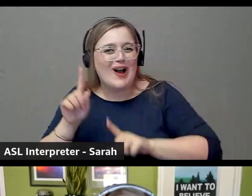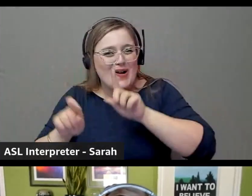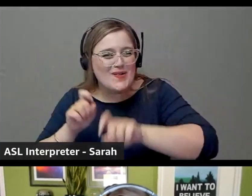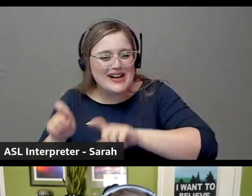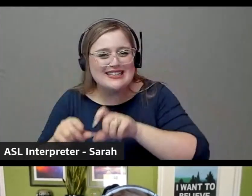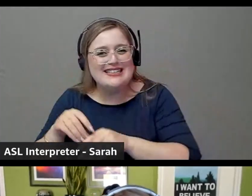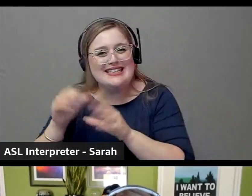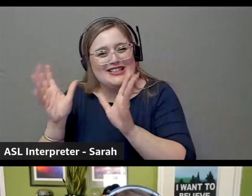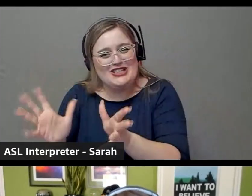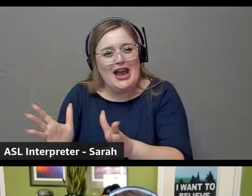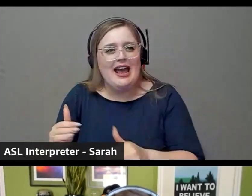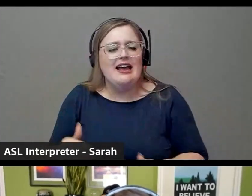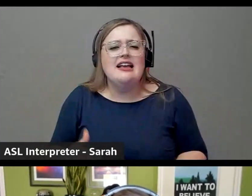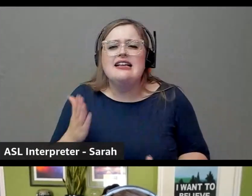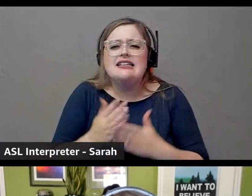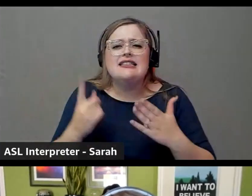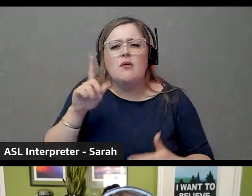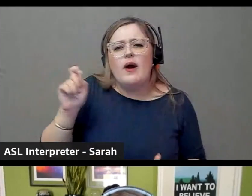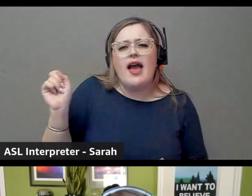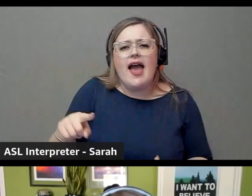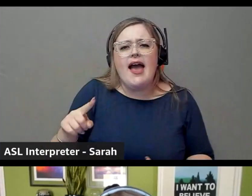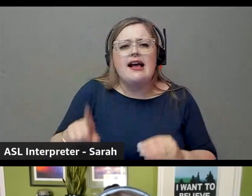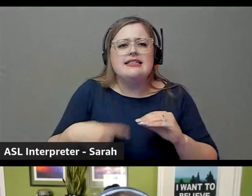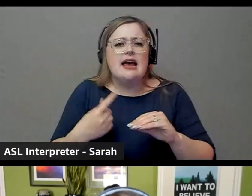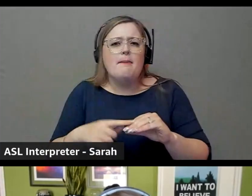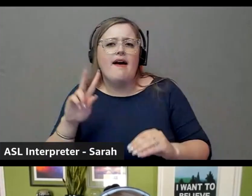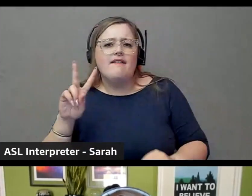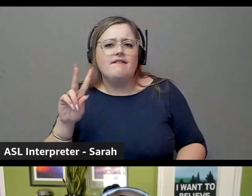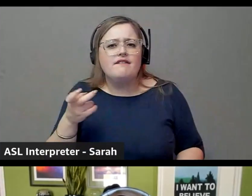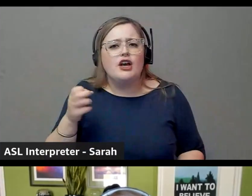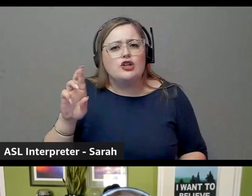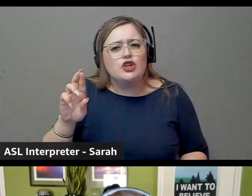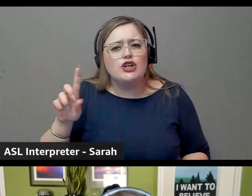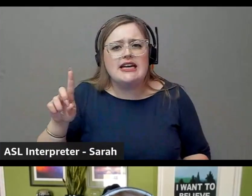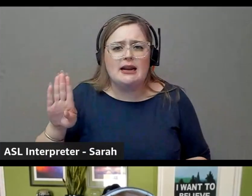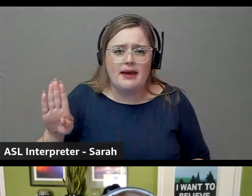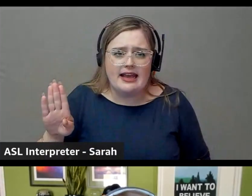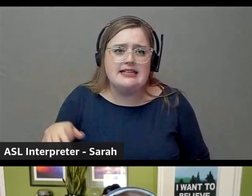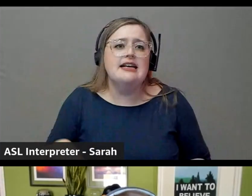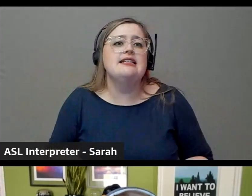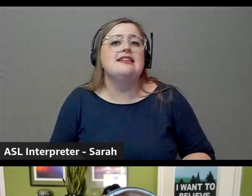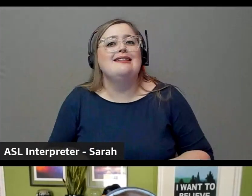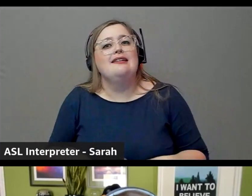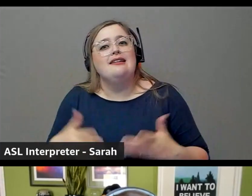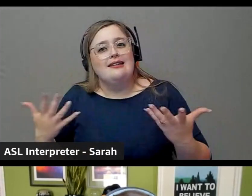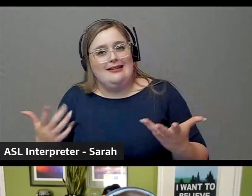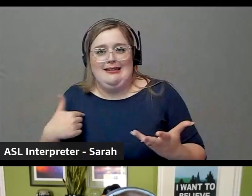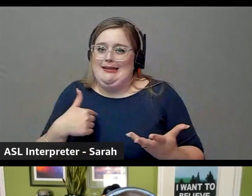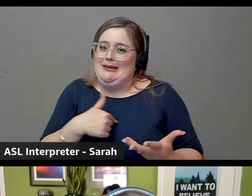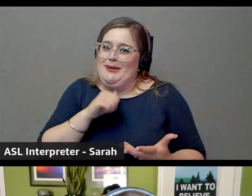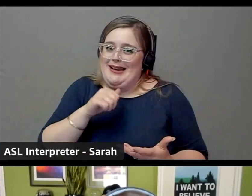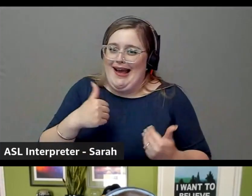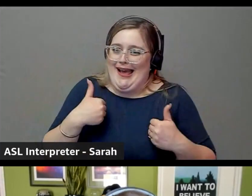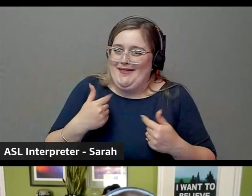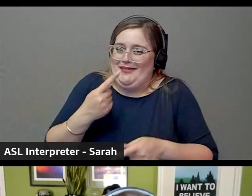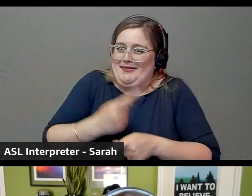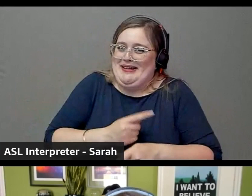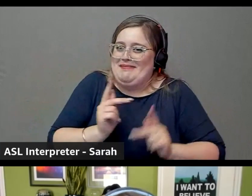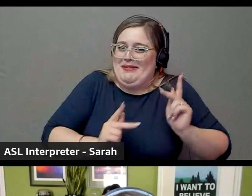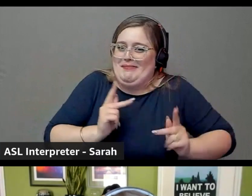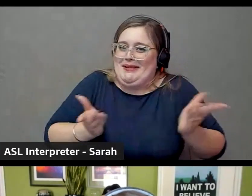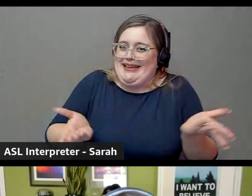know somebody asked a question earlier about vector databases. Fortunately, we're not talking with the right audience, I think, to talk about